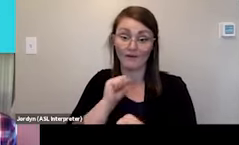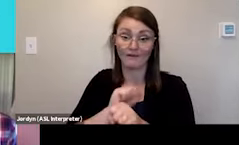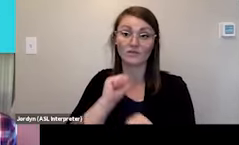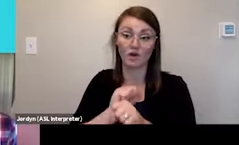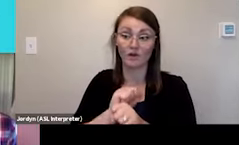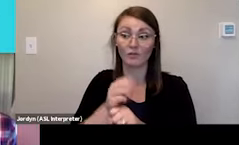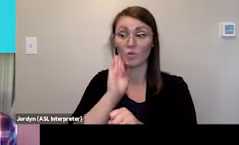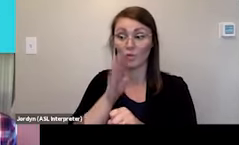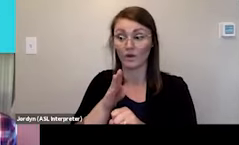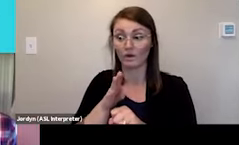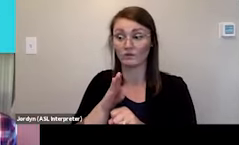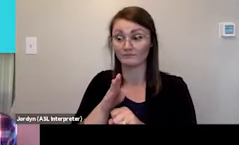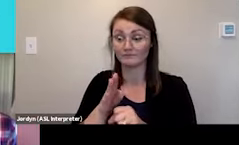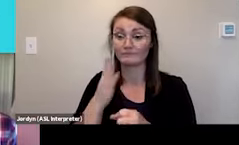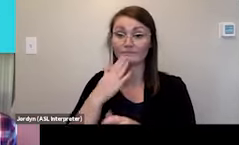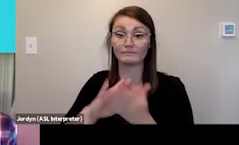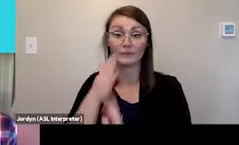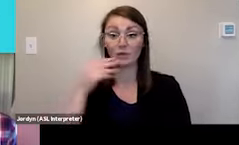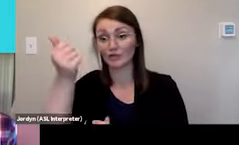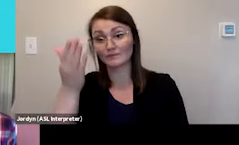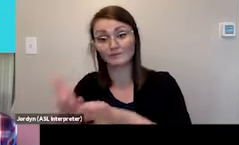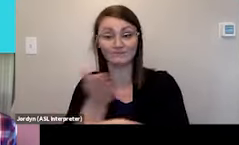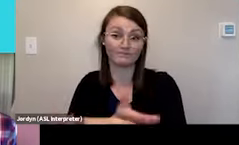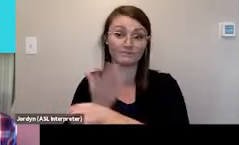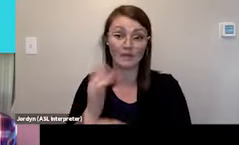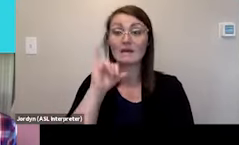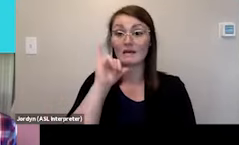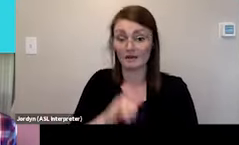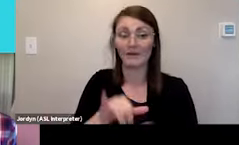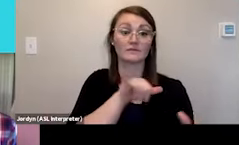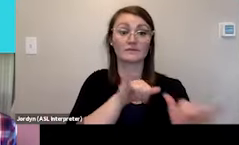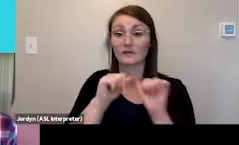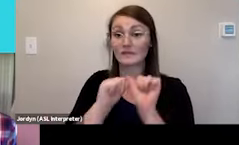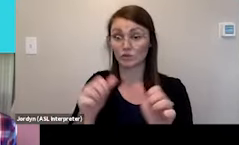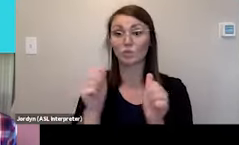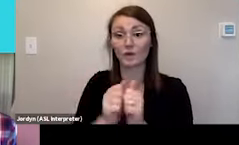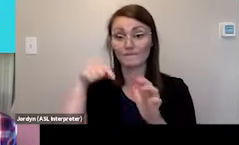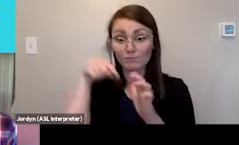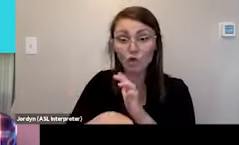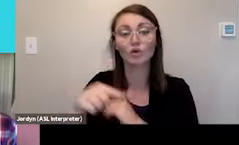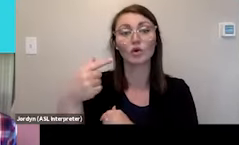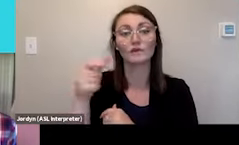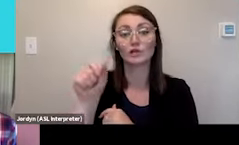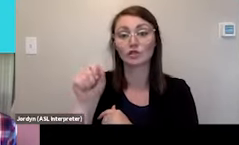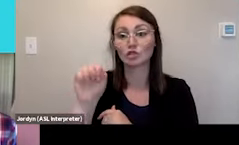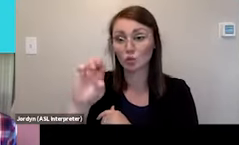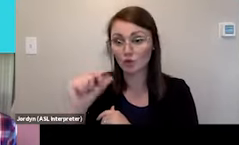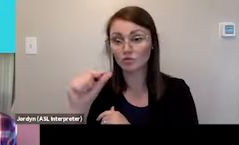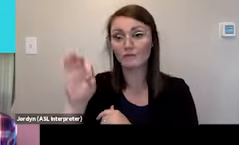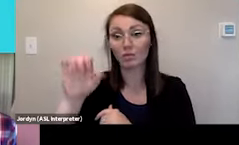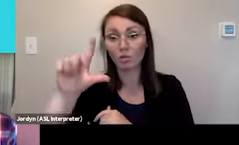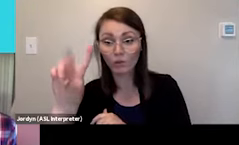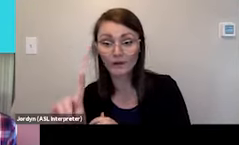And this goes on today with the murders of George Floyd, Ahmaud Arbery, Breonna Taylor, and so on. And what often is